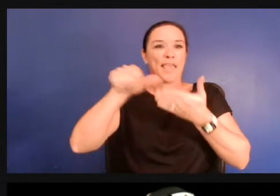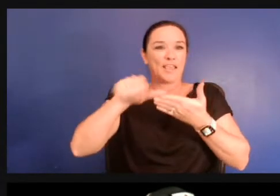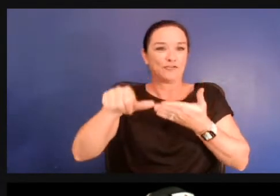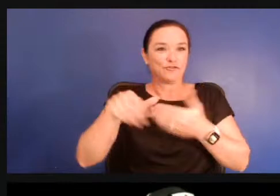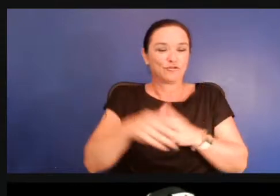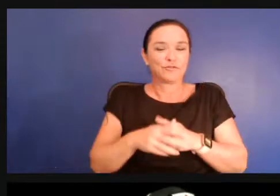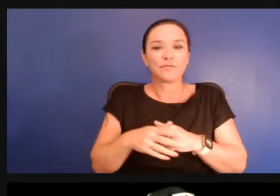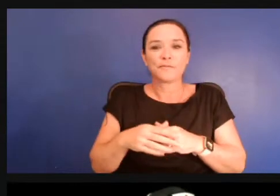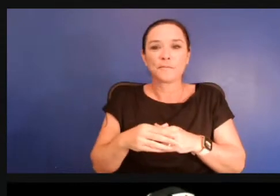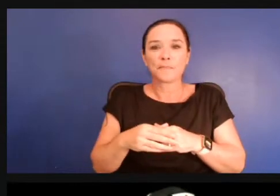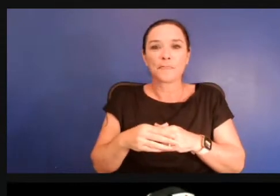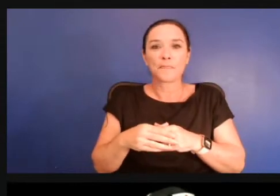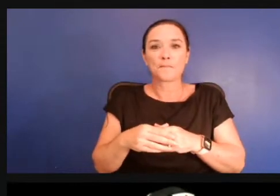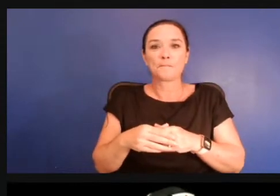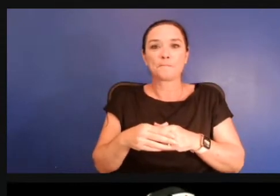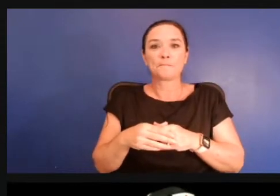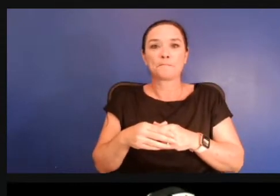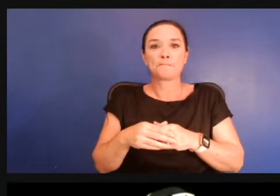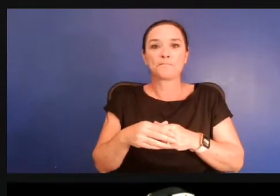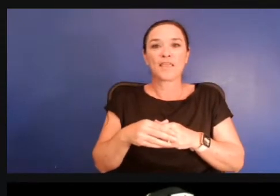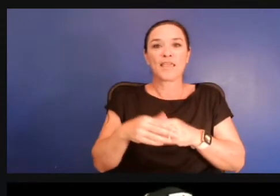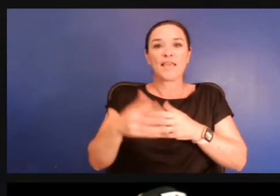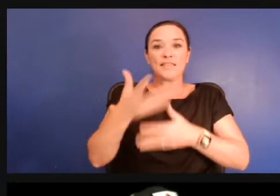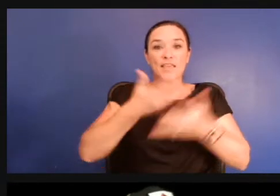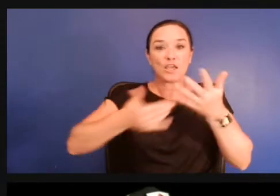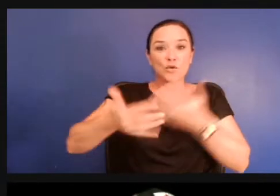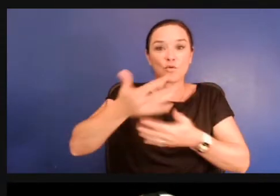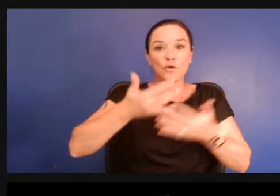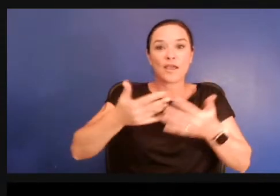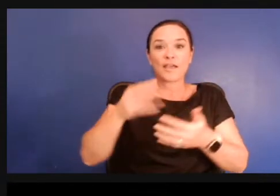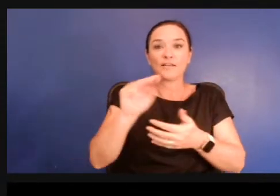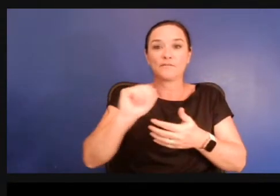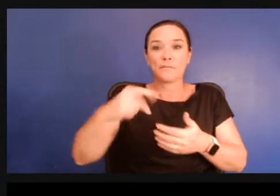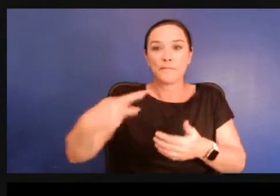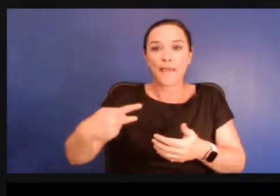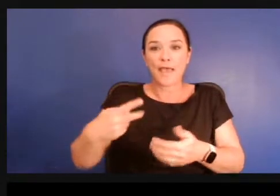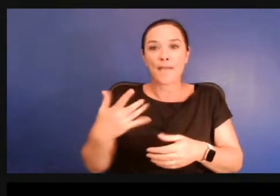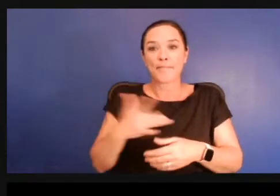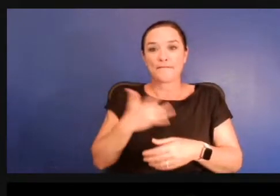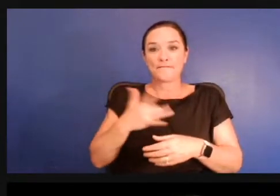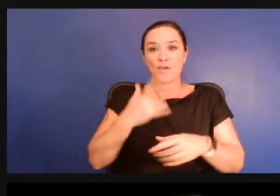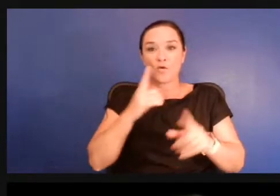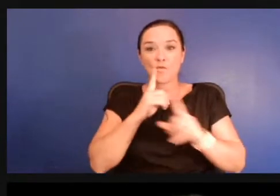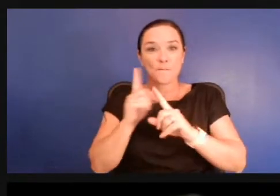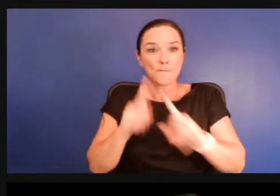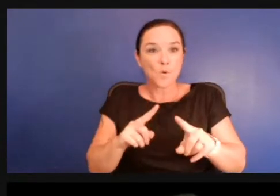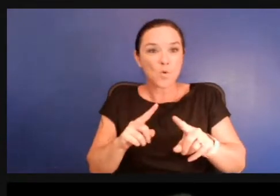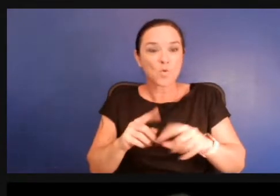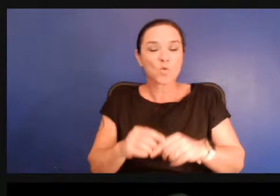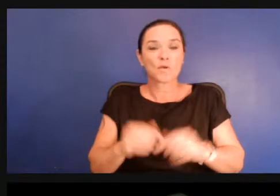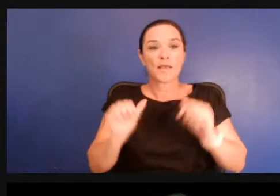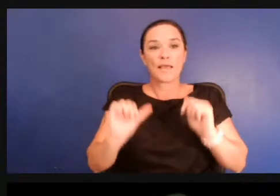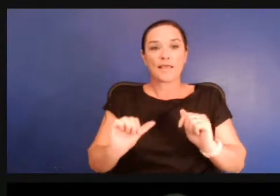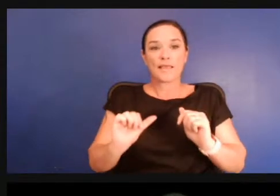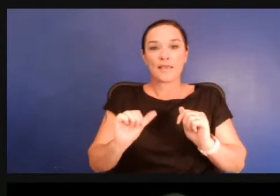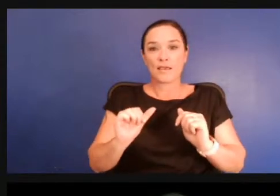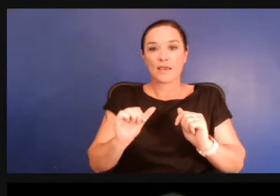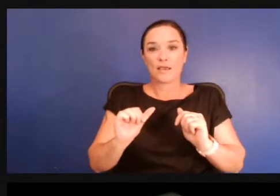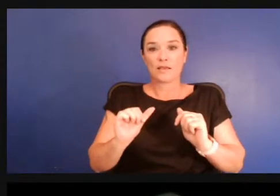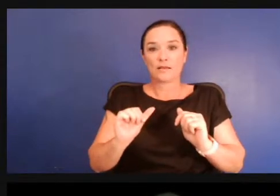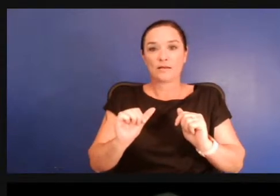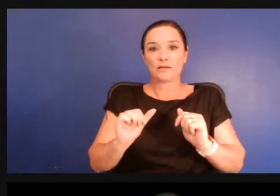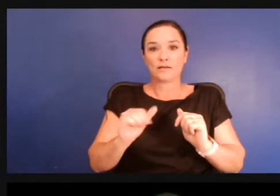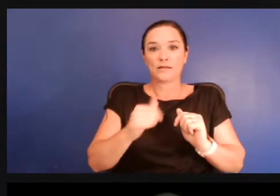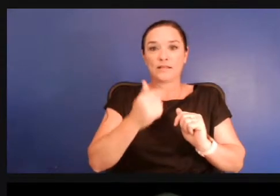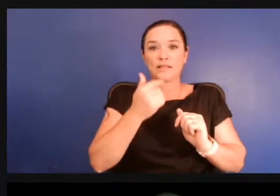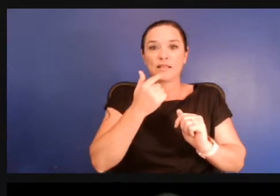example, beyond the interactive maps, regional information, the felt reports, they can estimate few